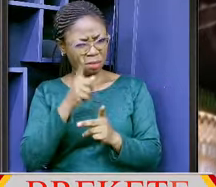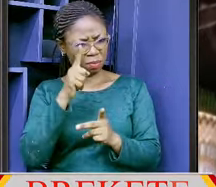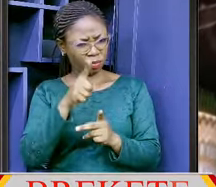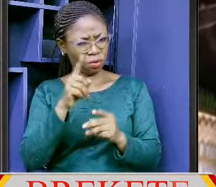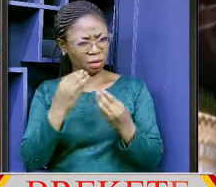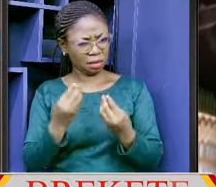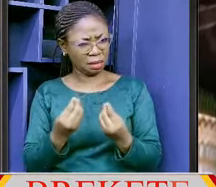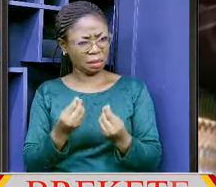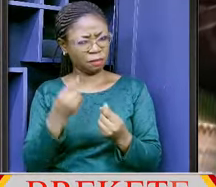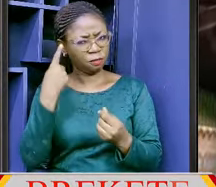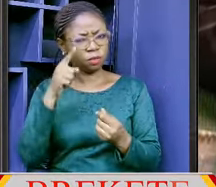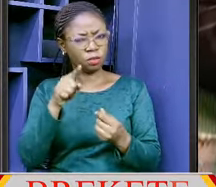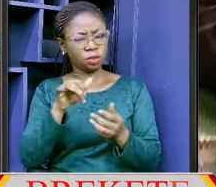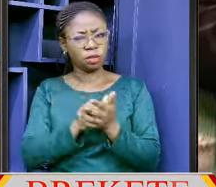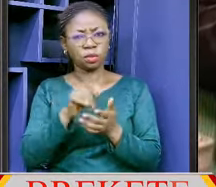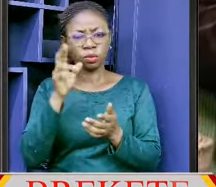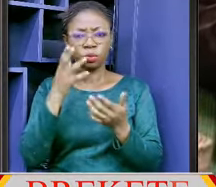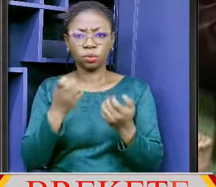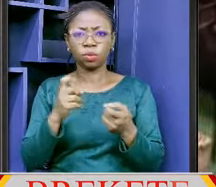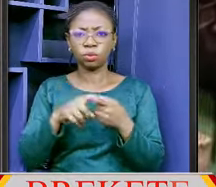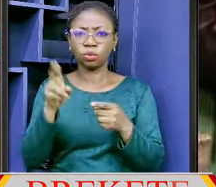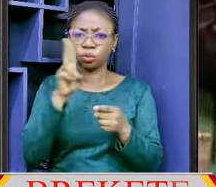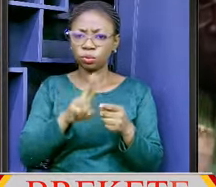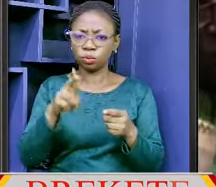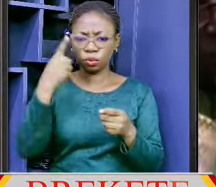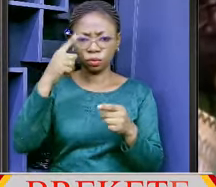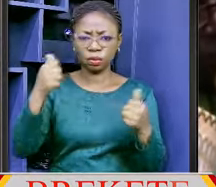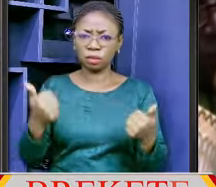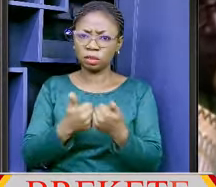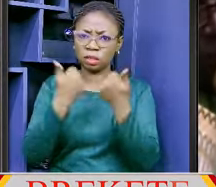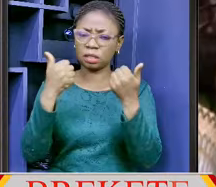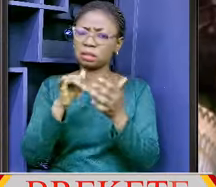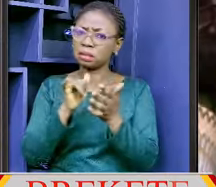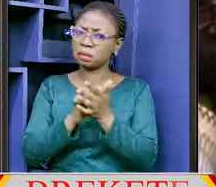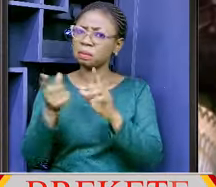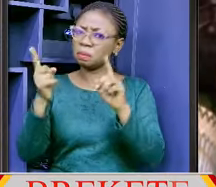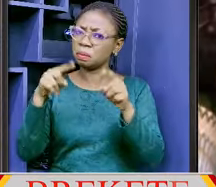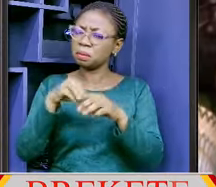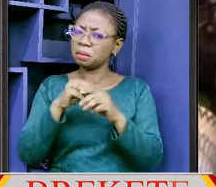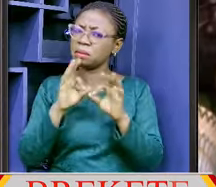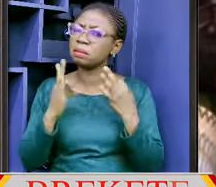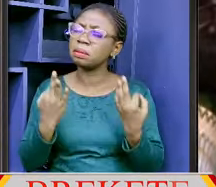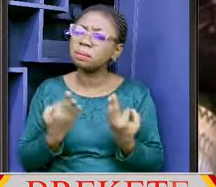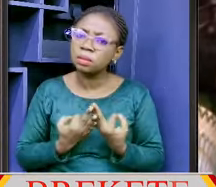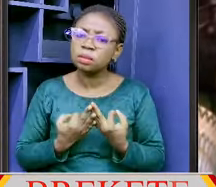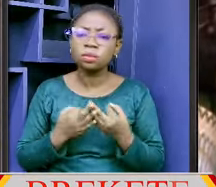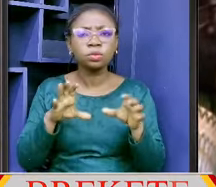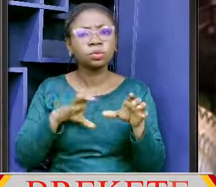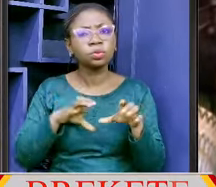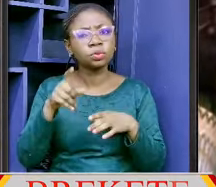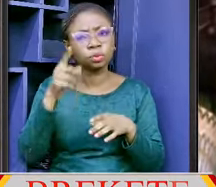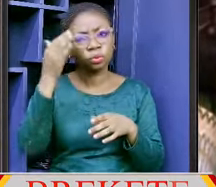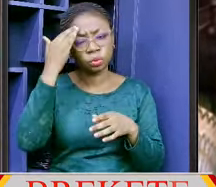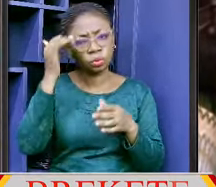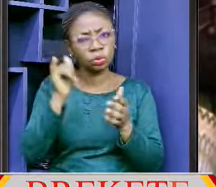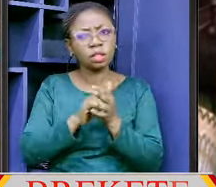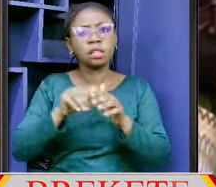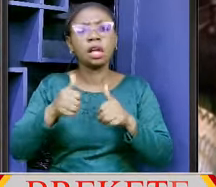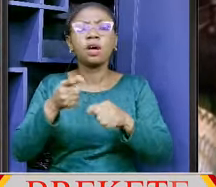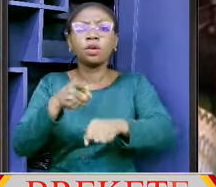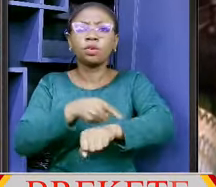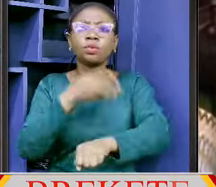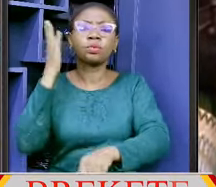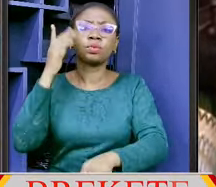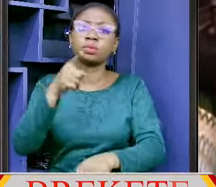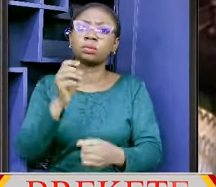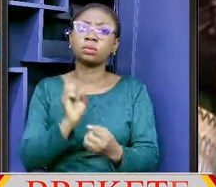that you want to take and use for the challenges, whatever challenges that will come into the family. Do you know that how long will you face